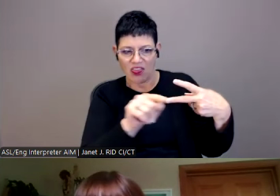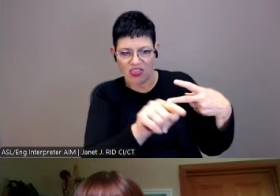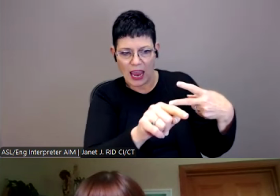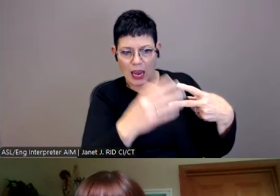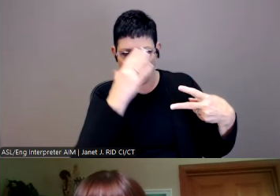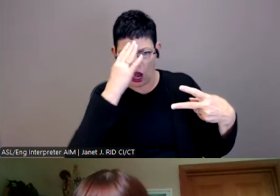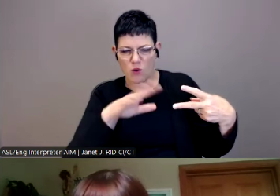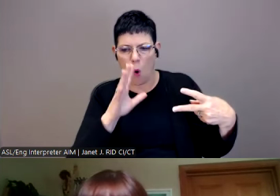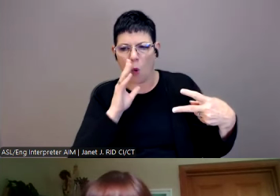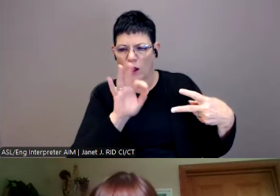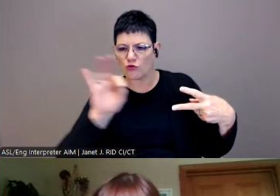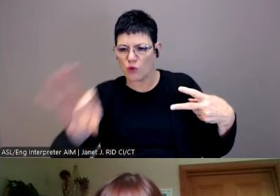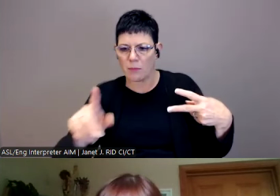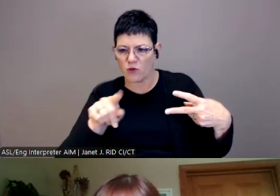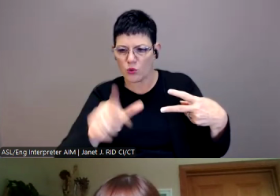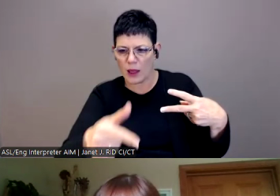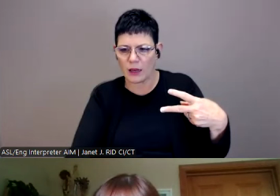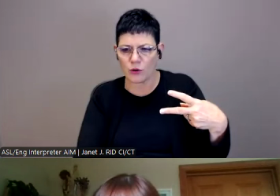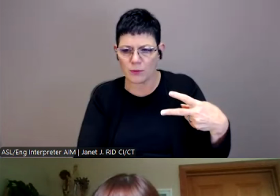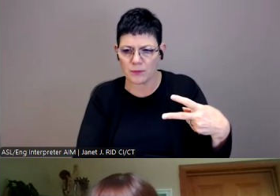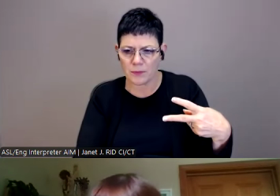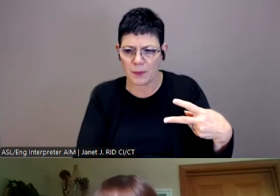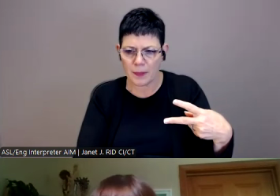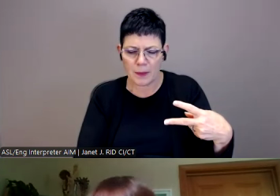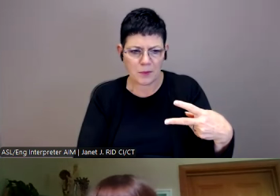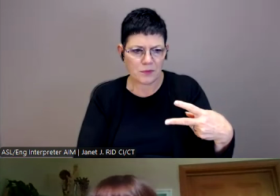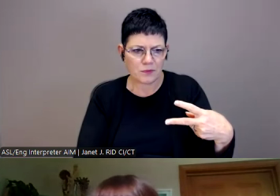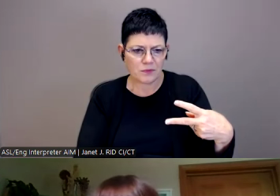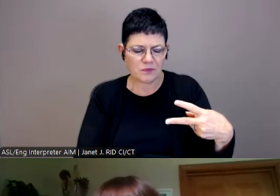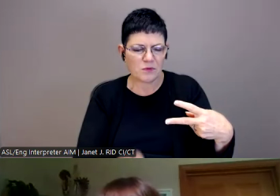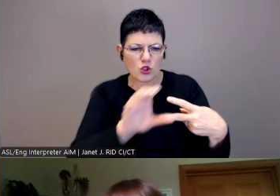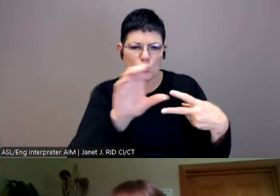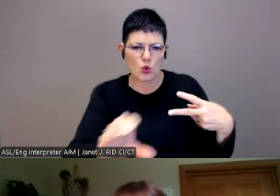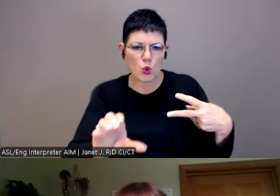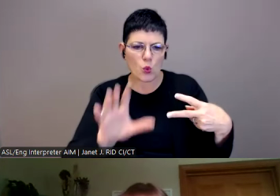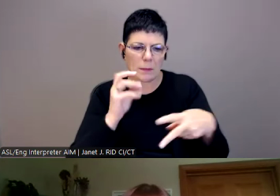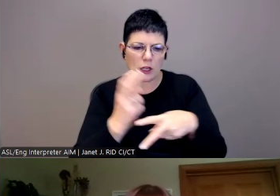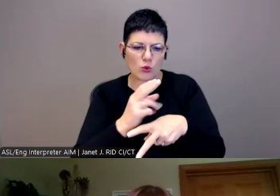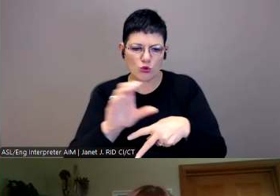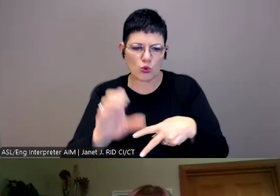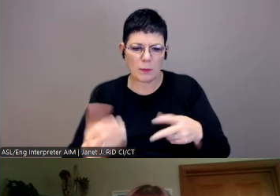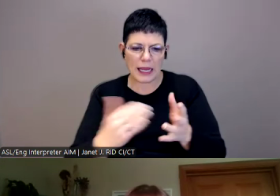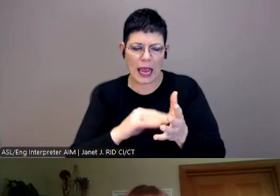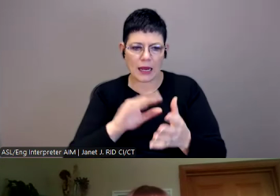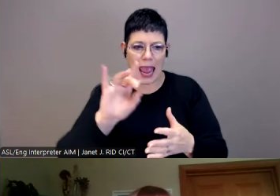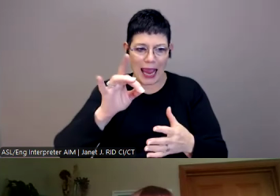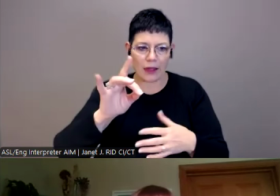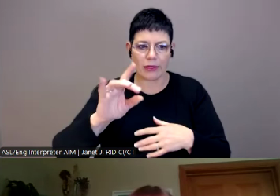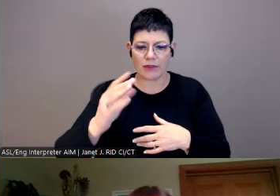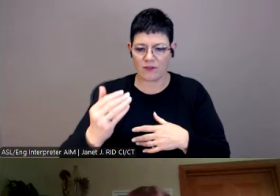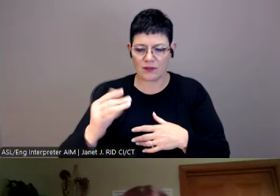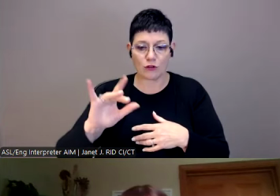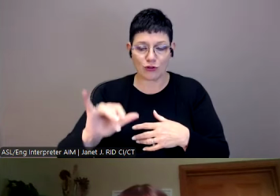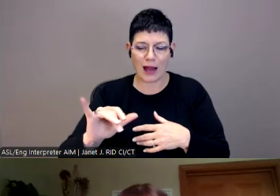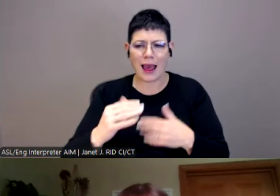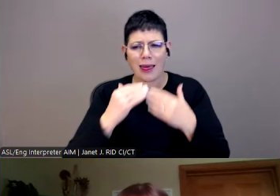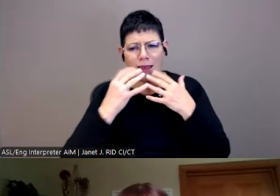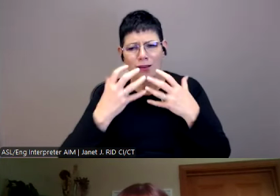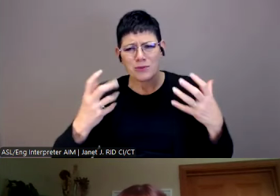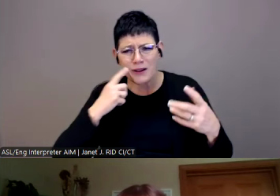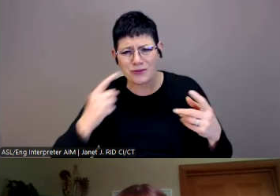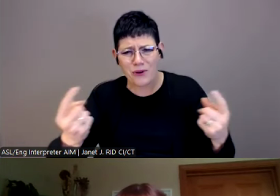slide. We'll get the Zoom link to you, but it will be a Zoom meeting again. But thank you so much for